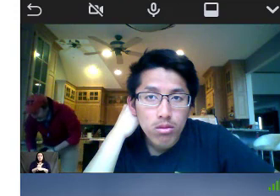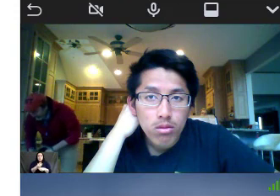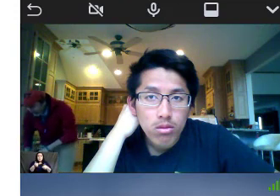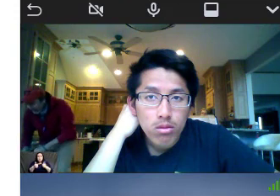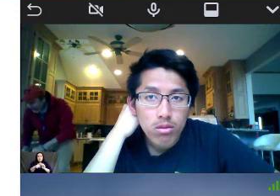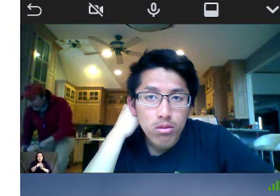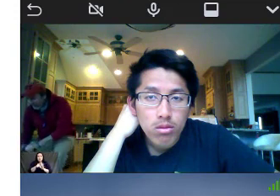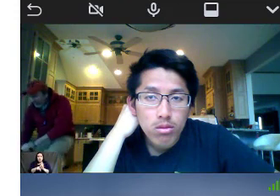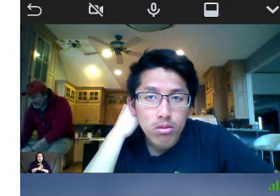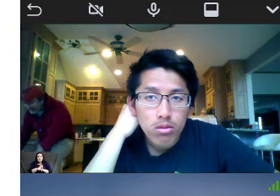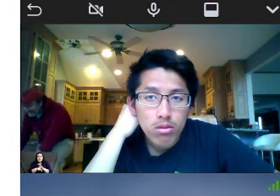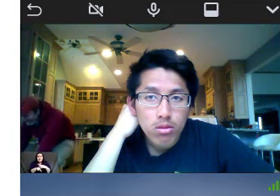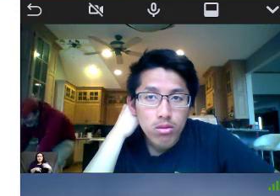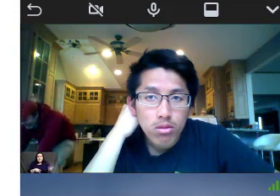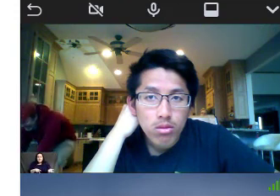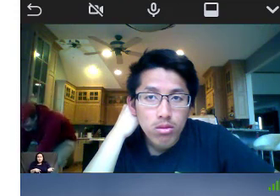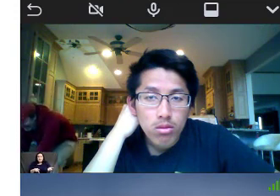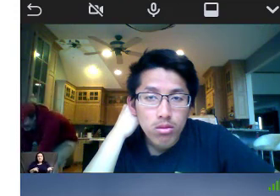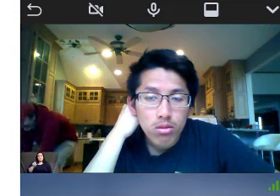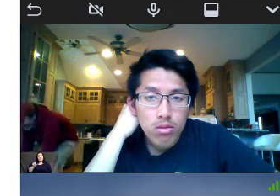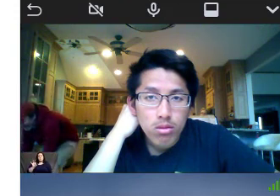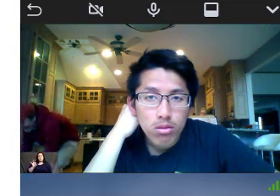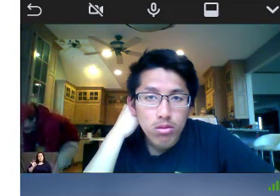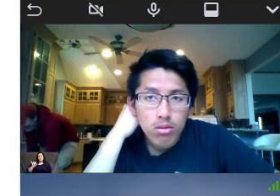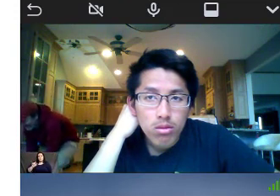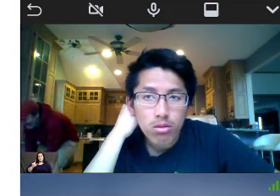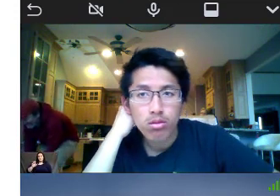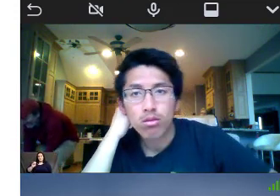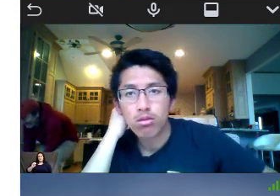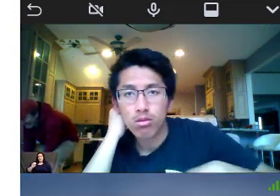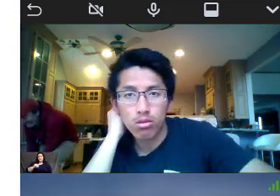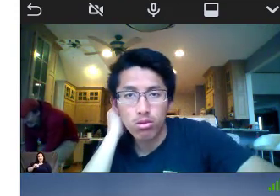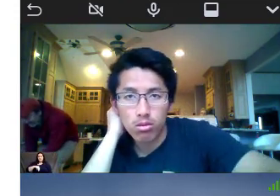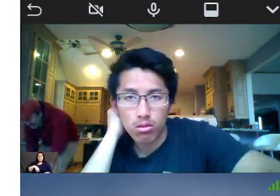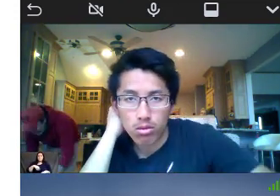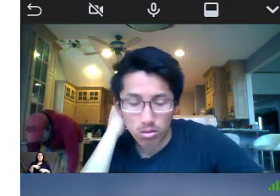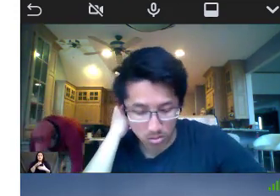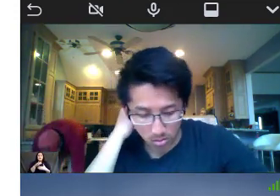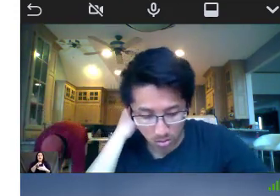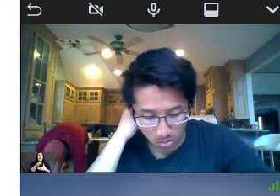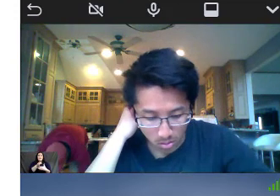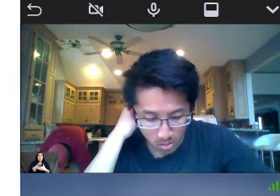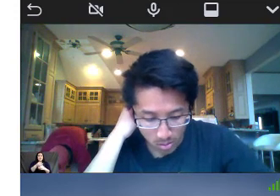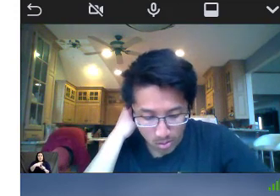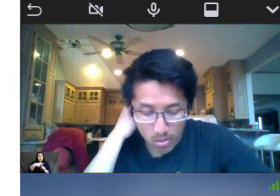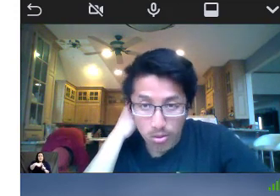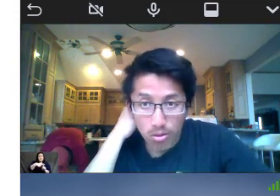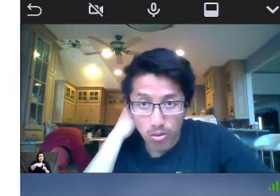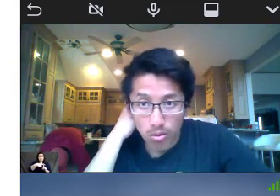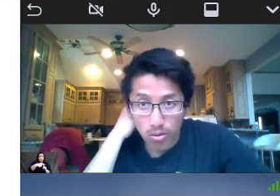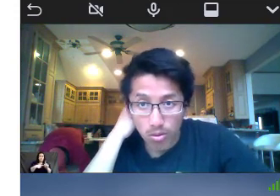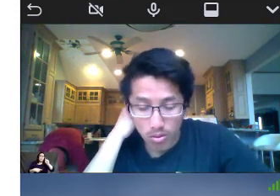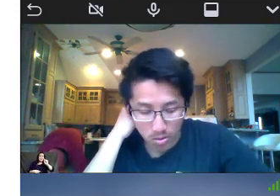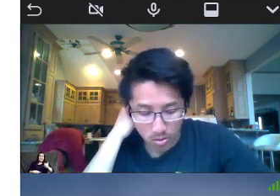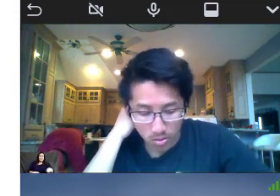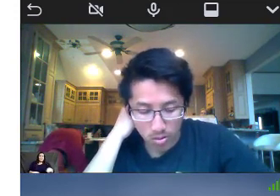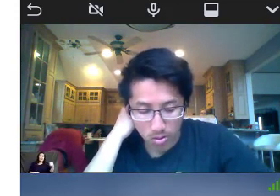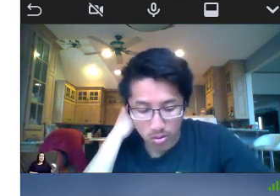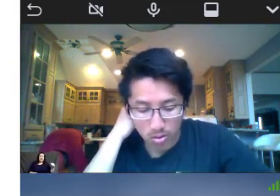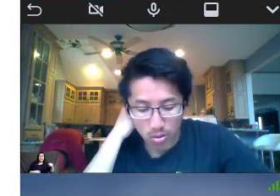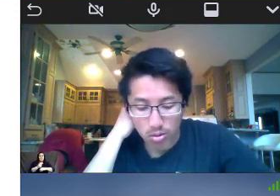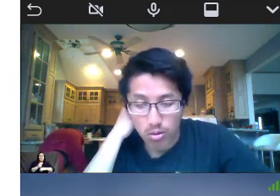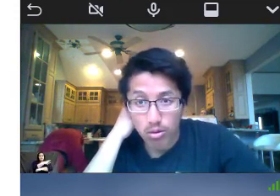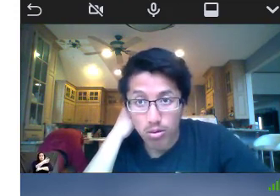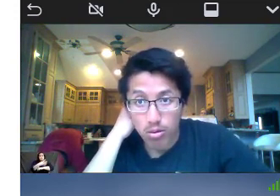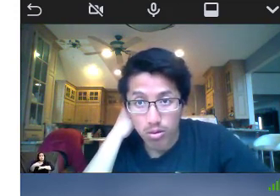average temperature over the boundary layer. So it's T infinity, or the temperature of the free stream, plus T